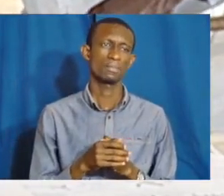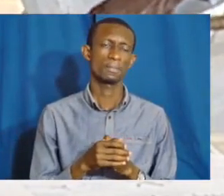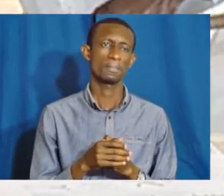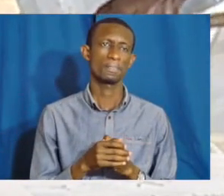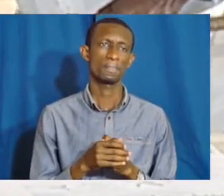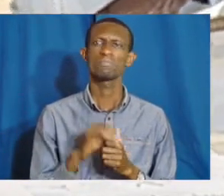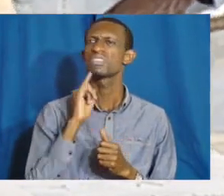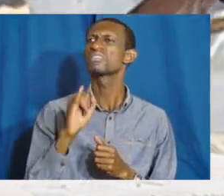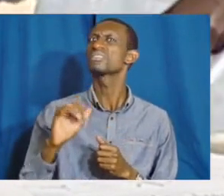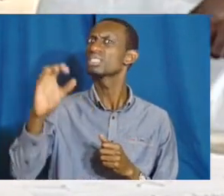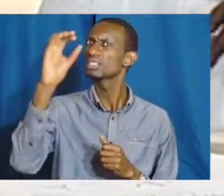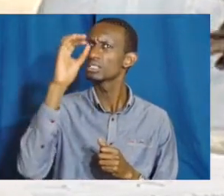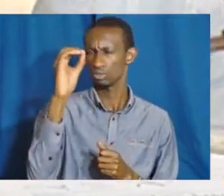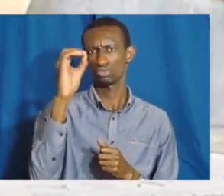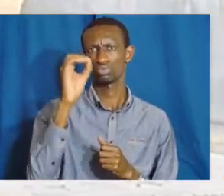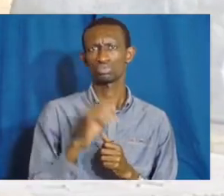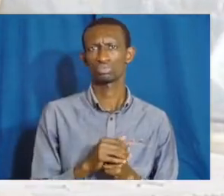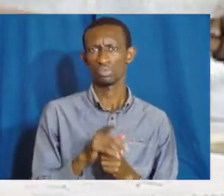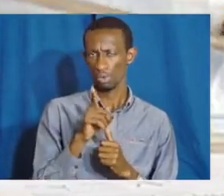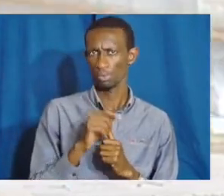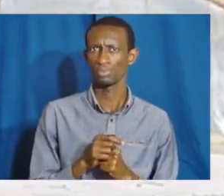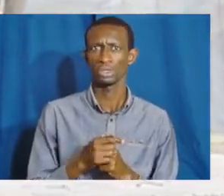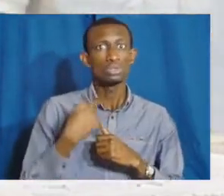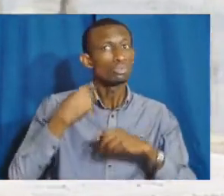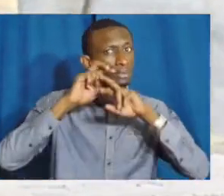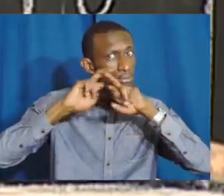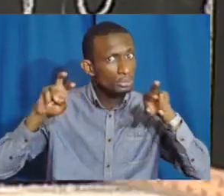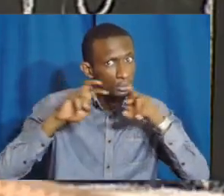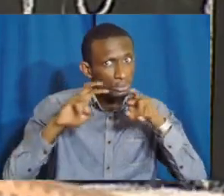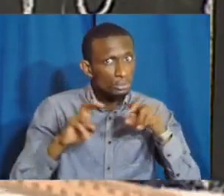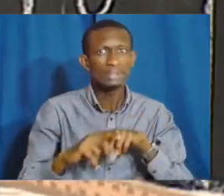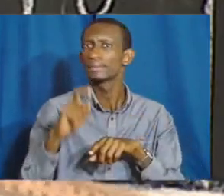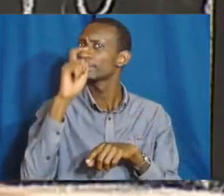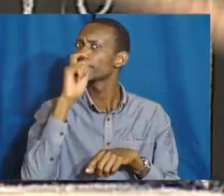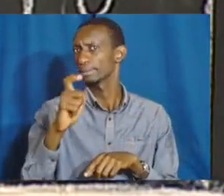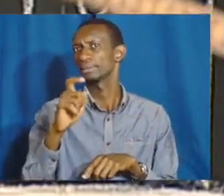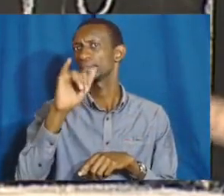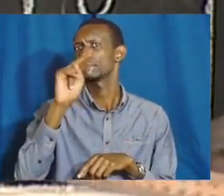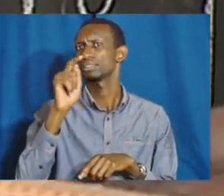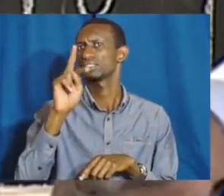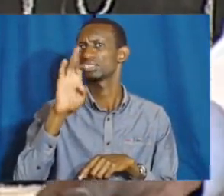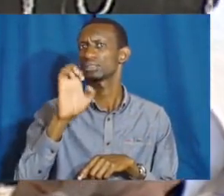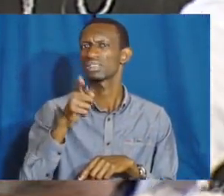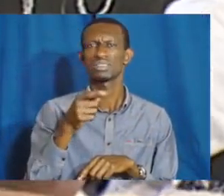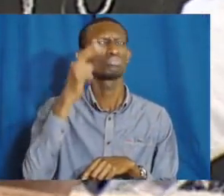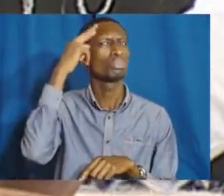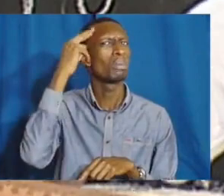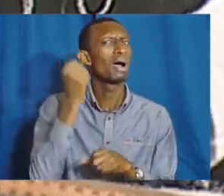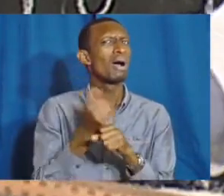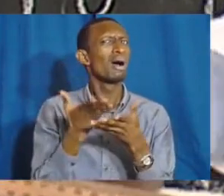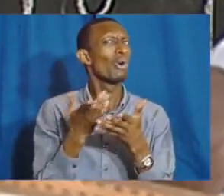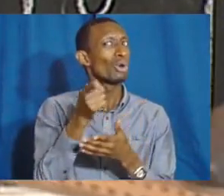is 0. We are going to find x-intercept. Can you remind me how to do